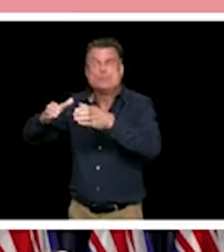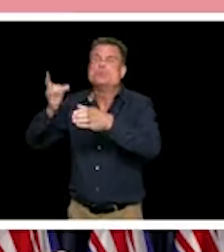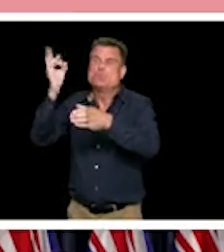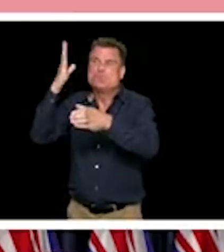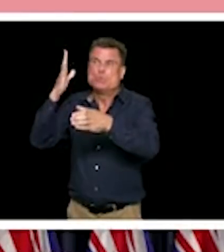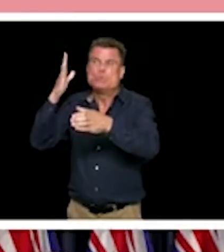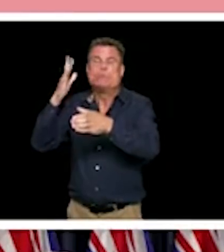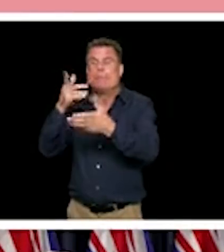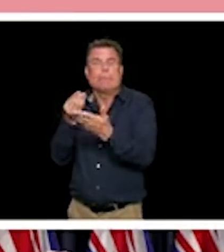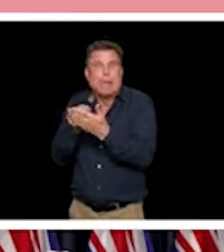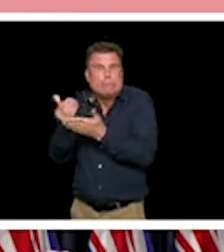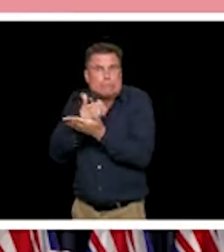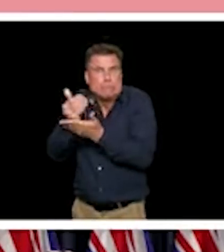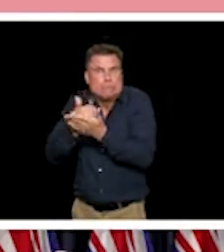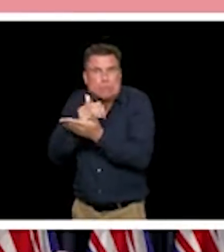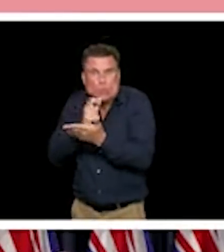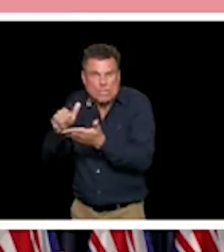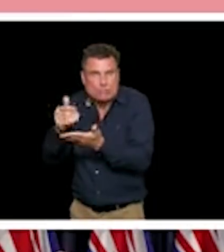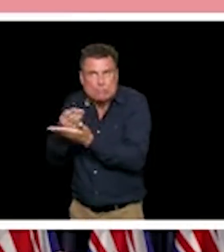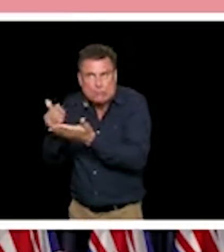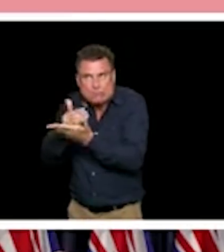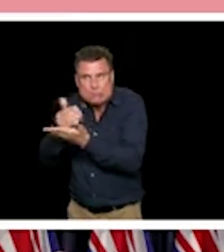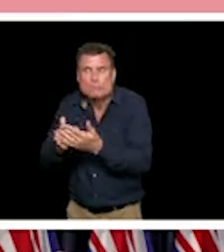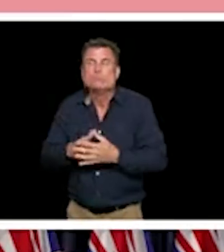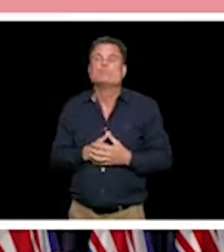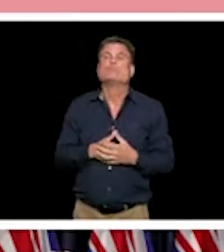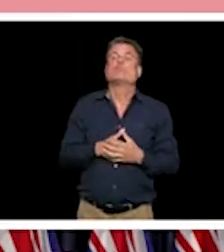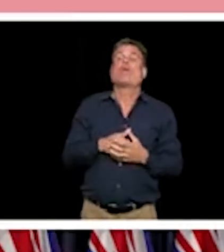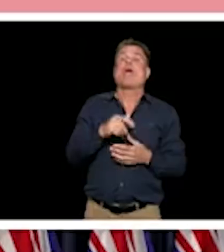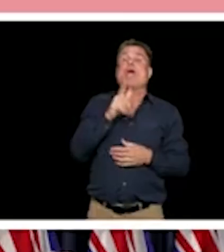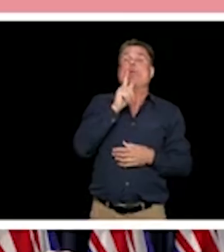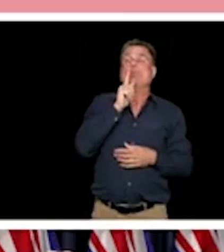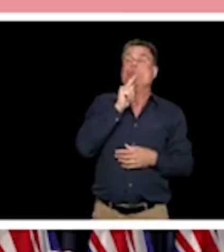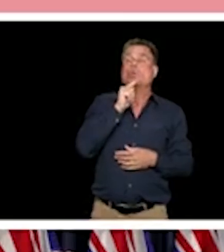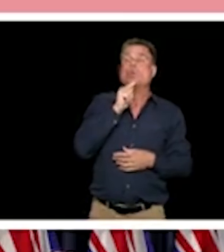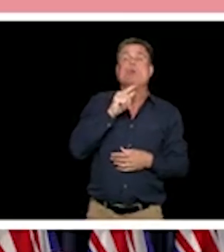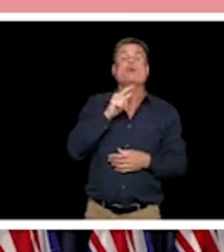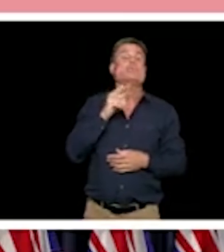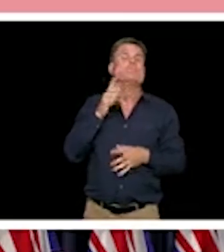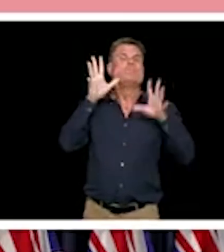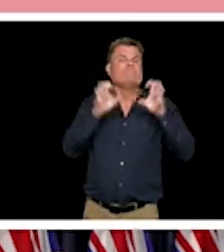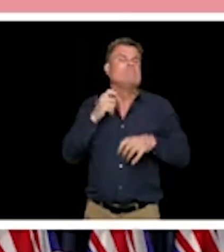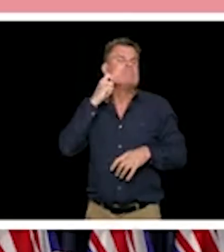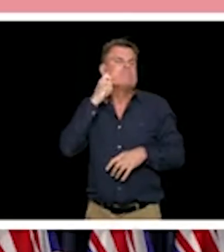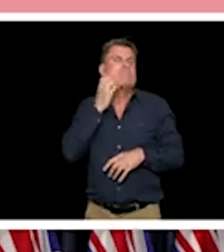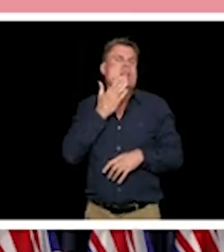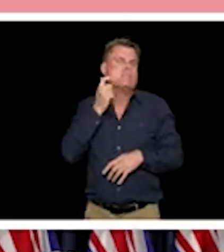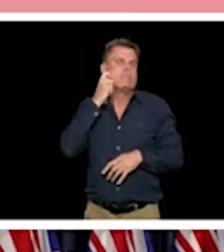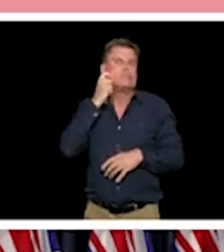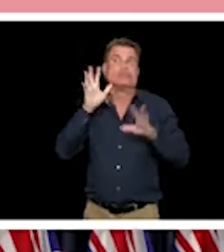impacted those of lower economic status, people in racialized communities. And we now have to look at how can we